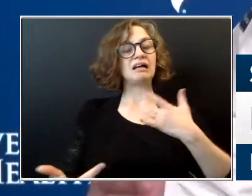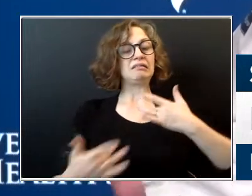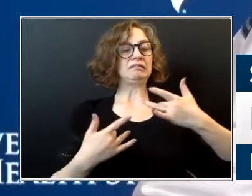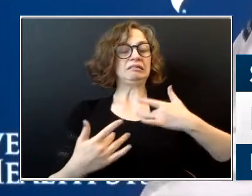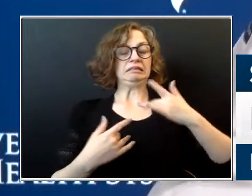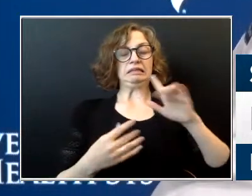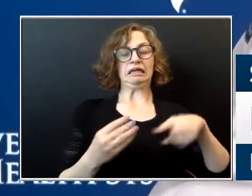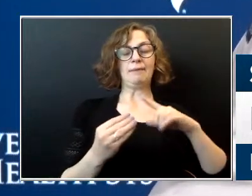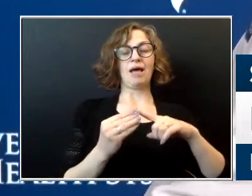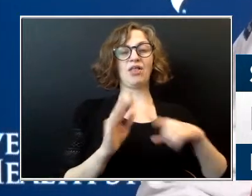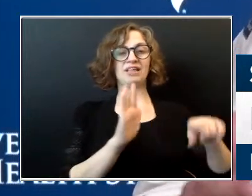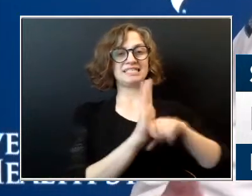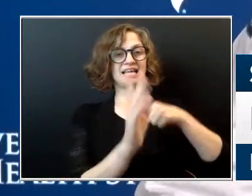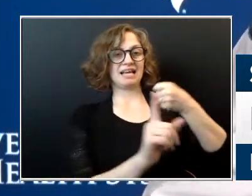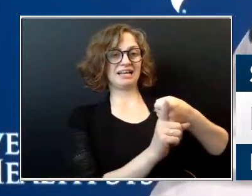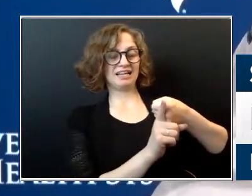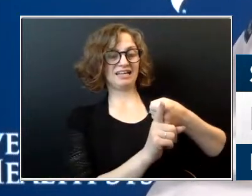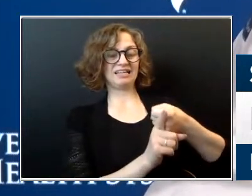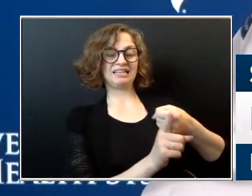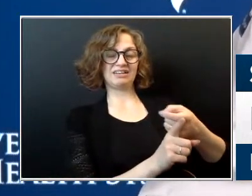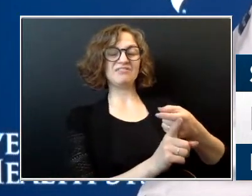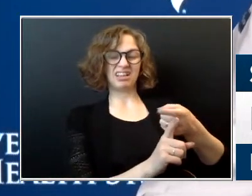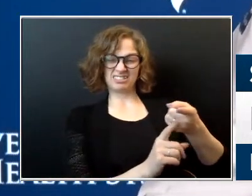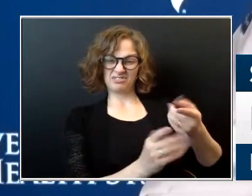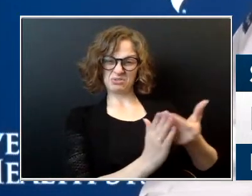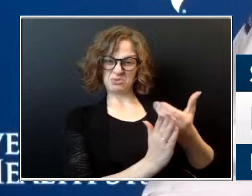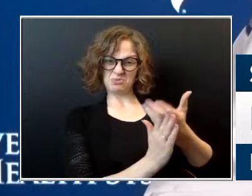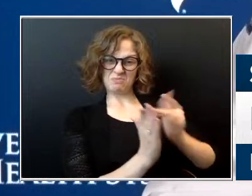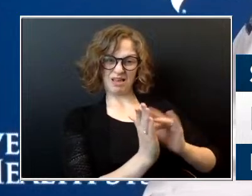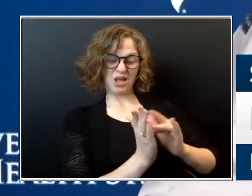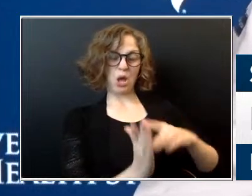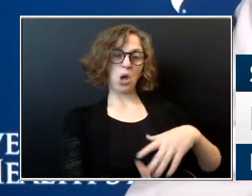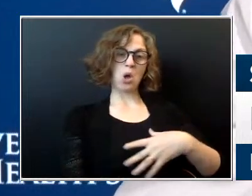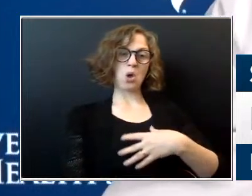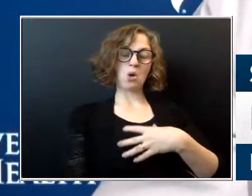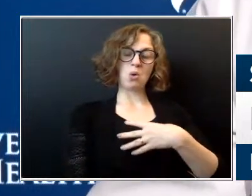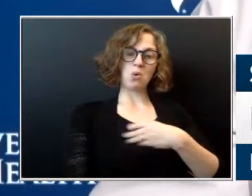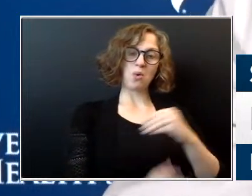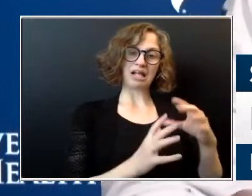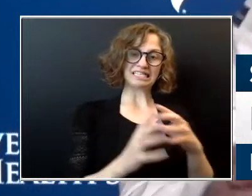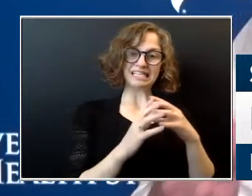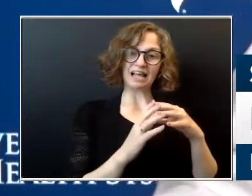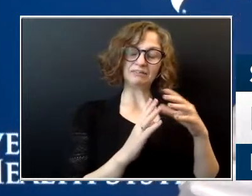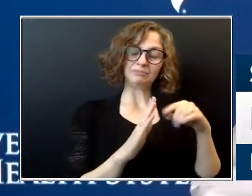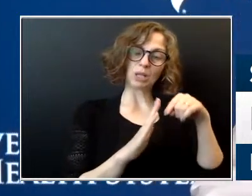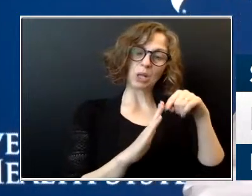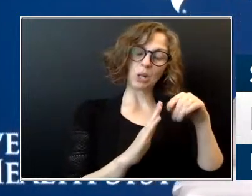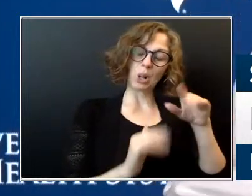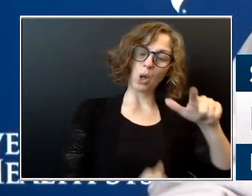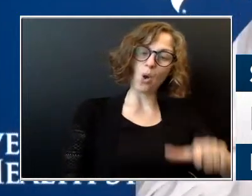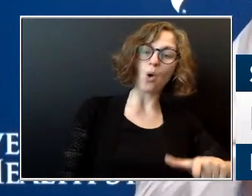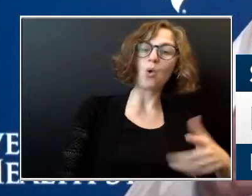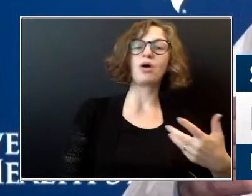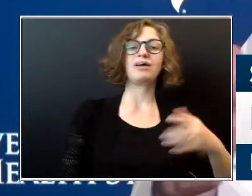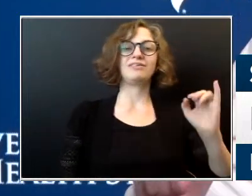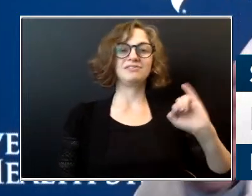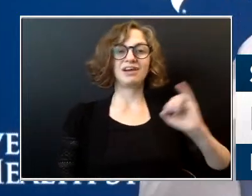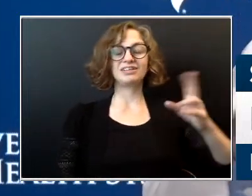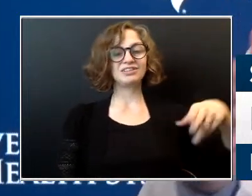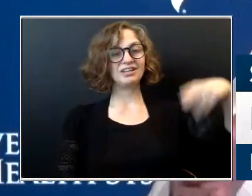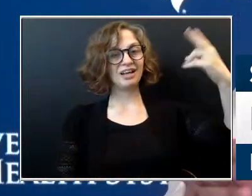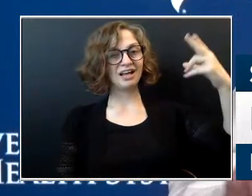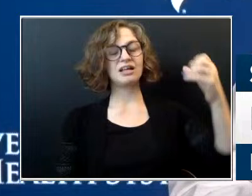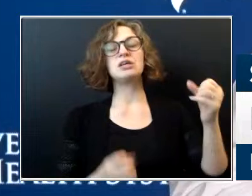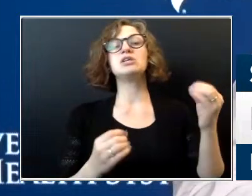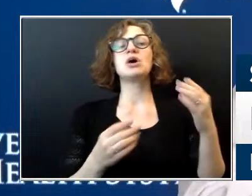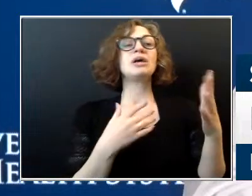cytopenia, the white counts being low, the infection rate being high. So the good thing about KU, even with accelerated approval, for a lot of people to know what does